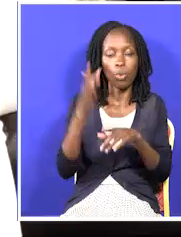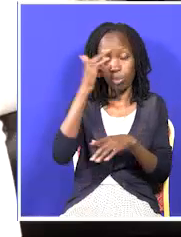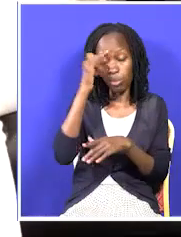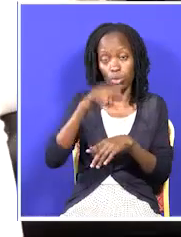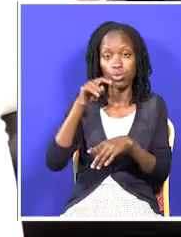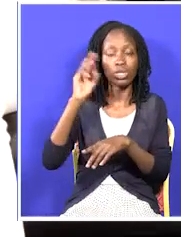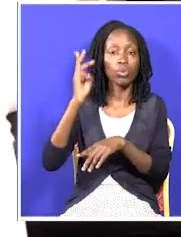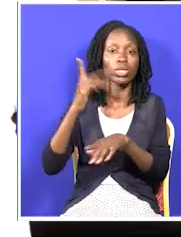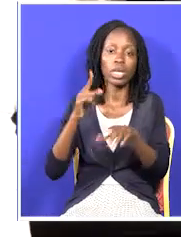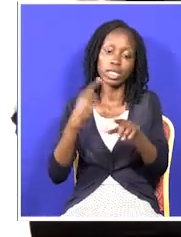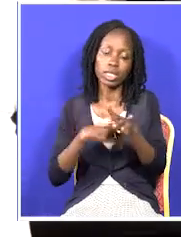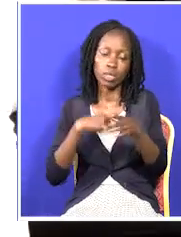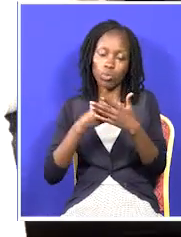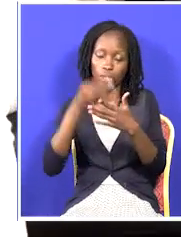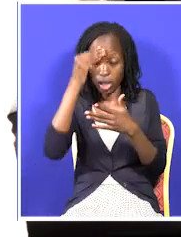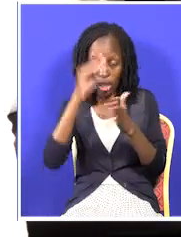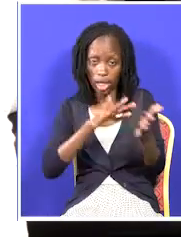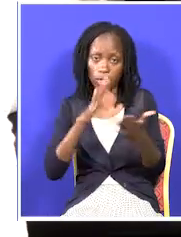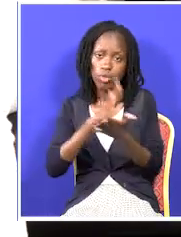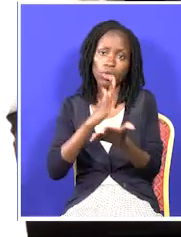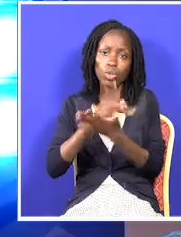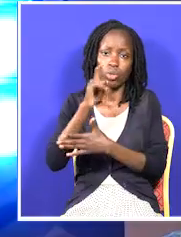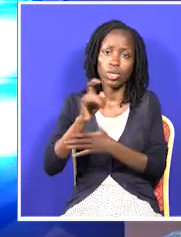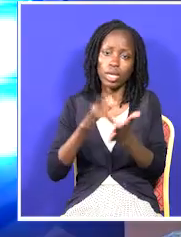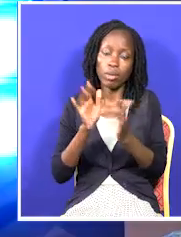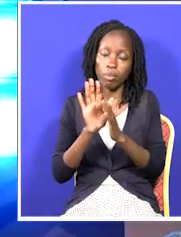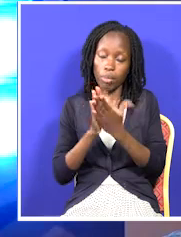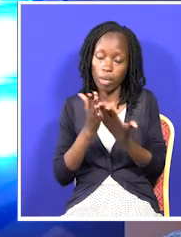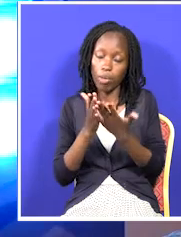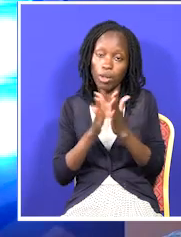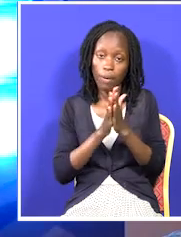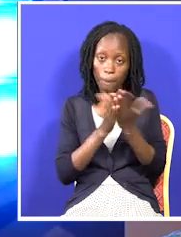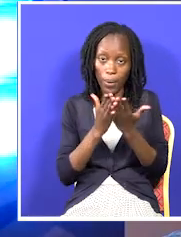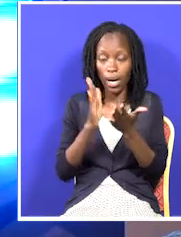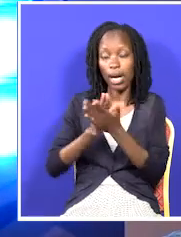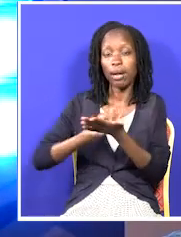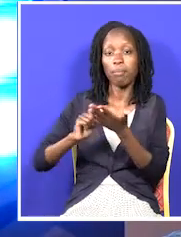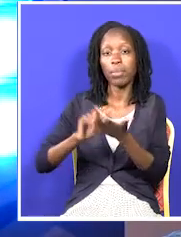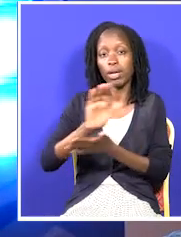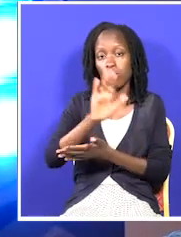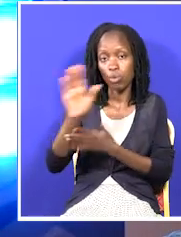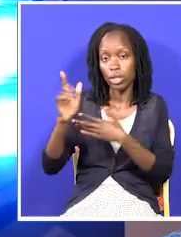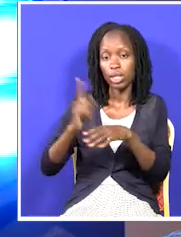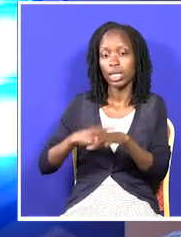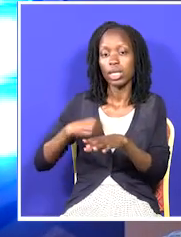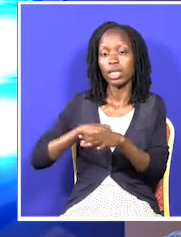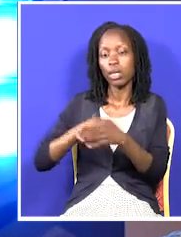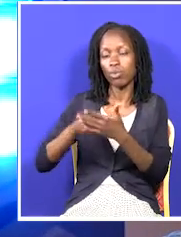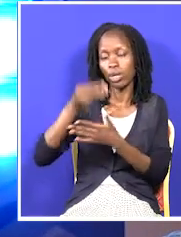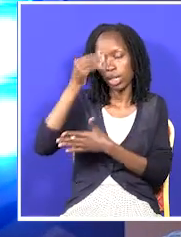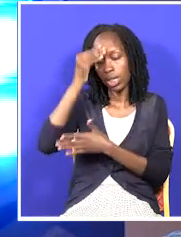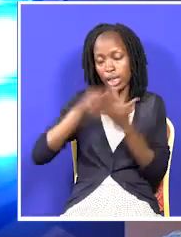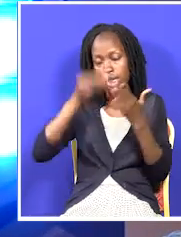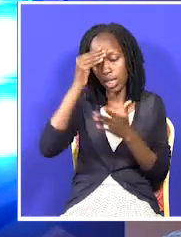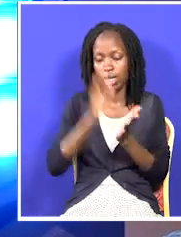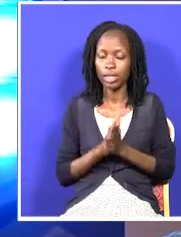them as we go through the lesson. Yeah, you will need them, right? Yes. That is true, guys. You will need your pen, your book, and